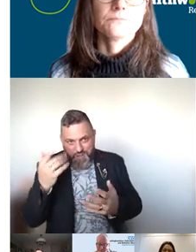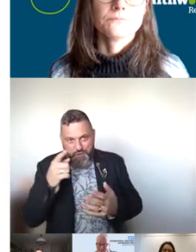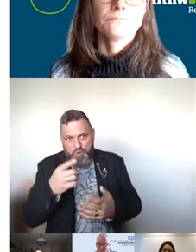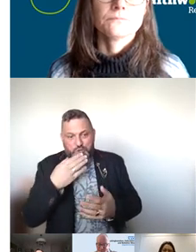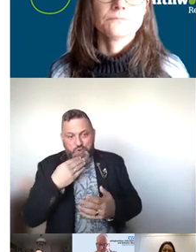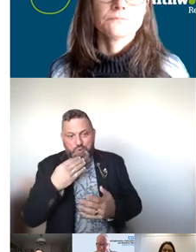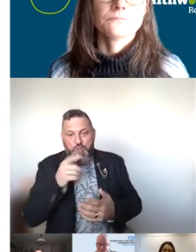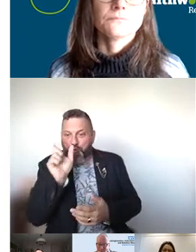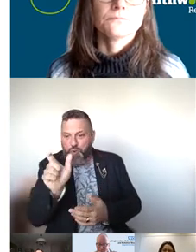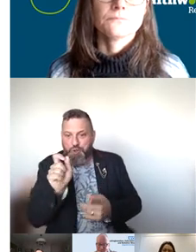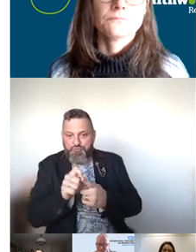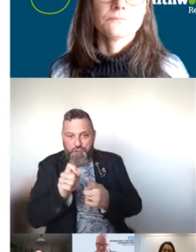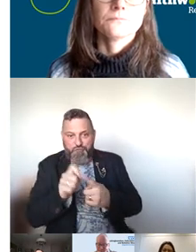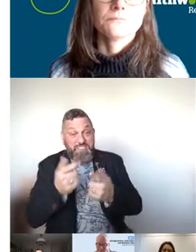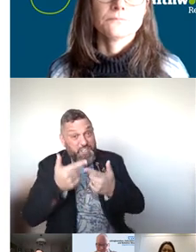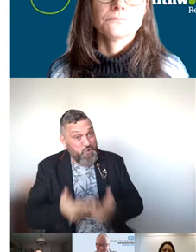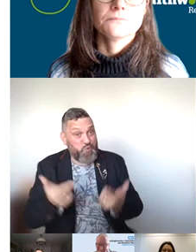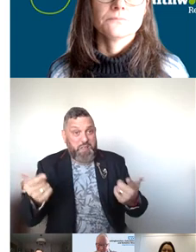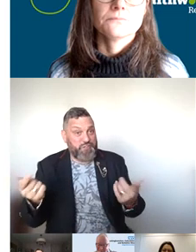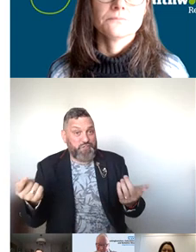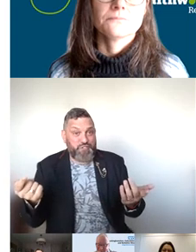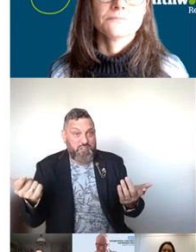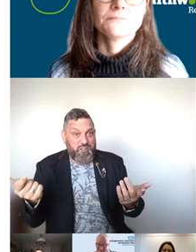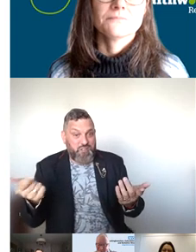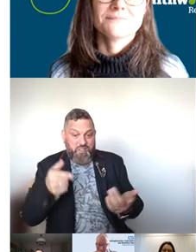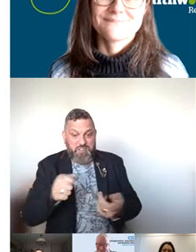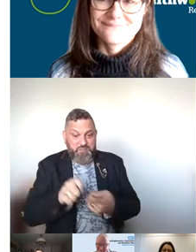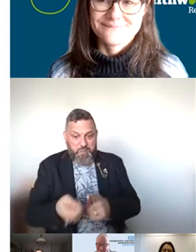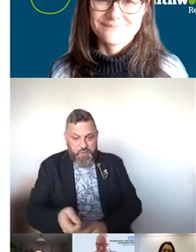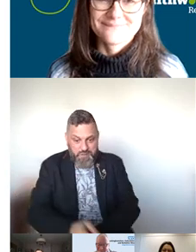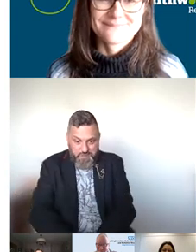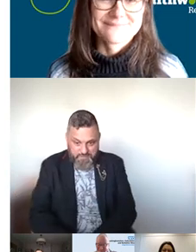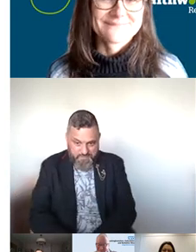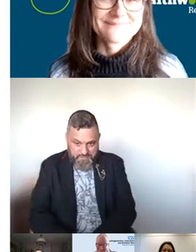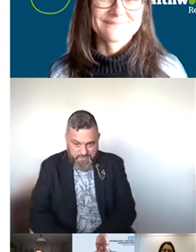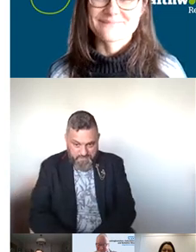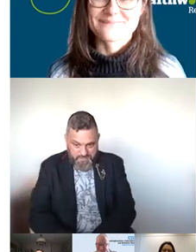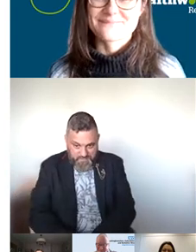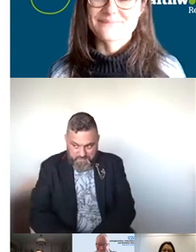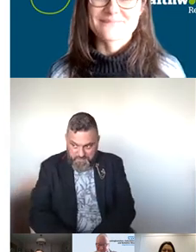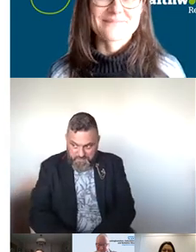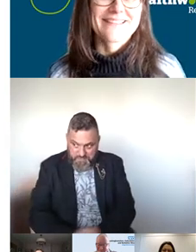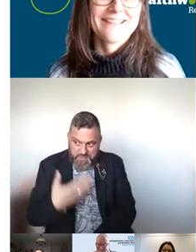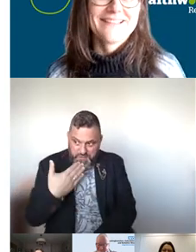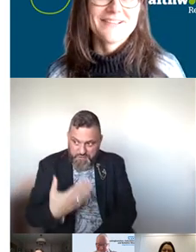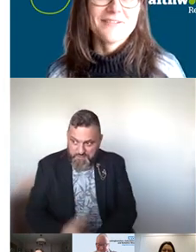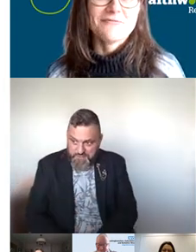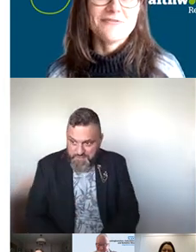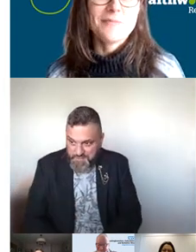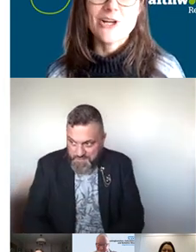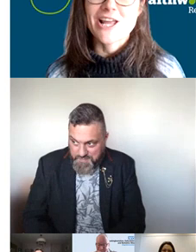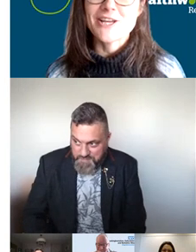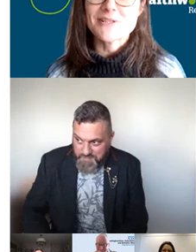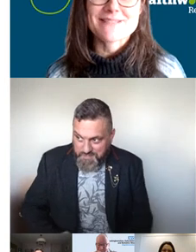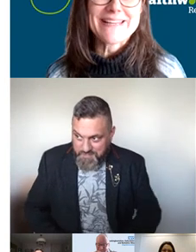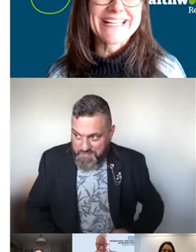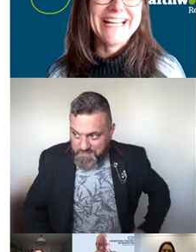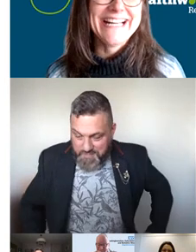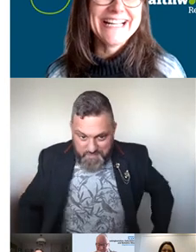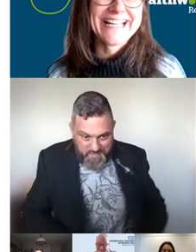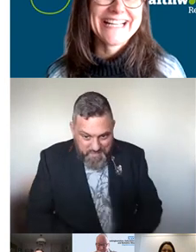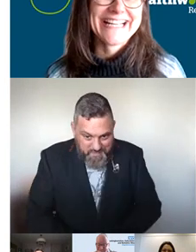the word priorities, and that is my point. Thank you. Yep. Rob, you look like you